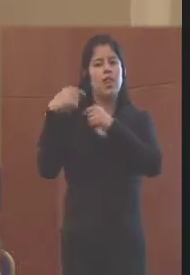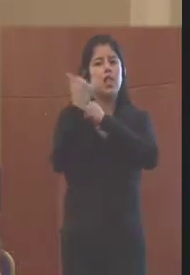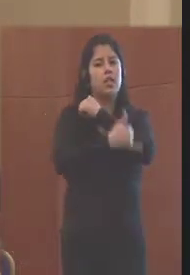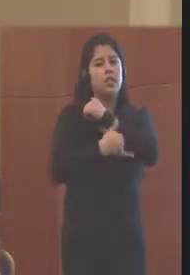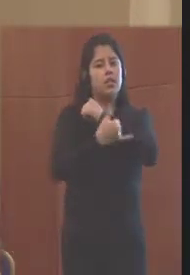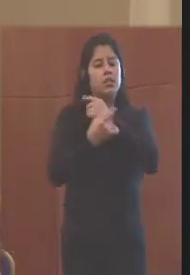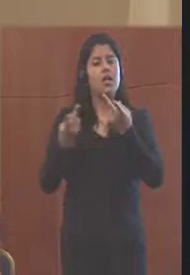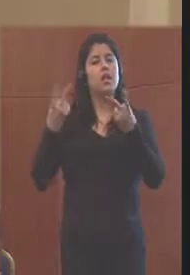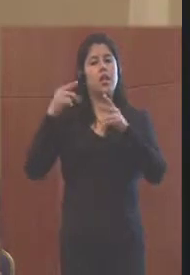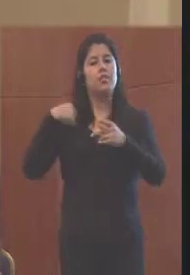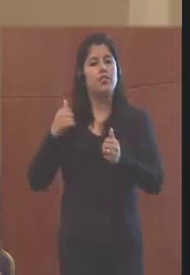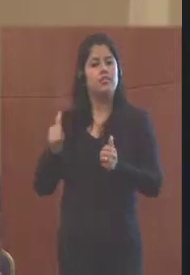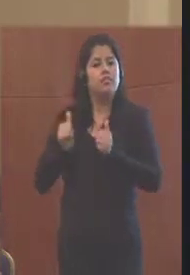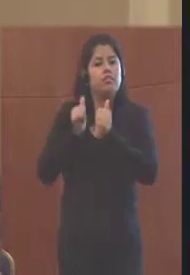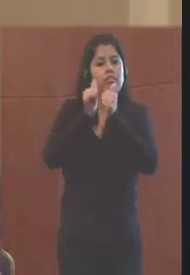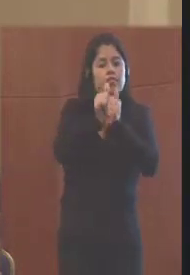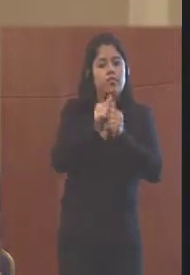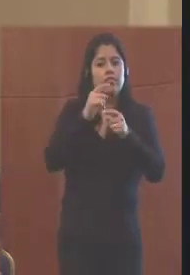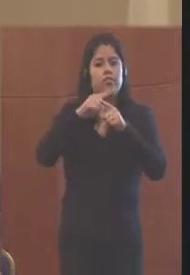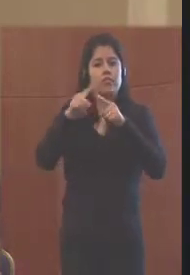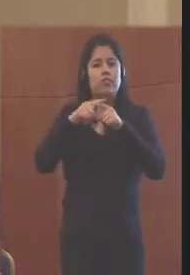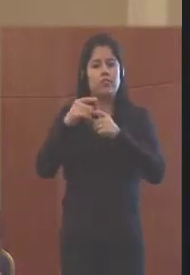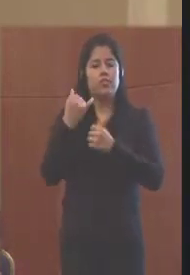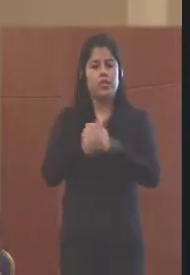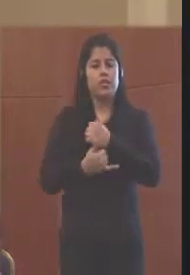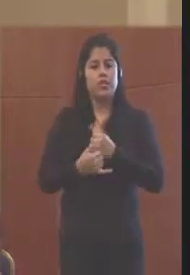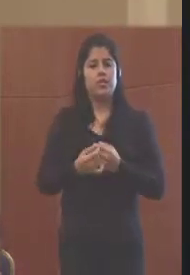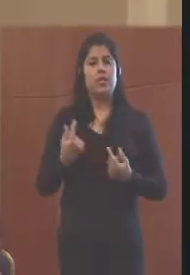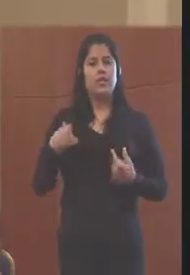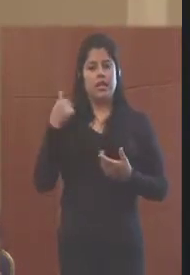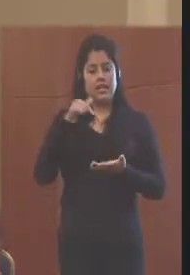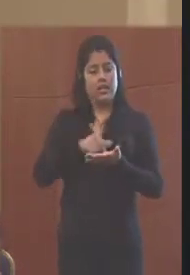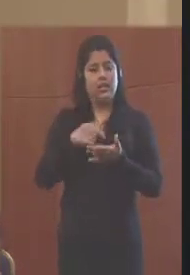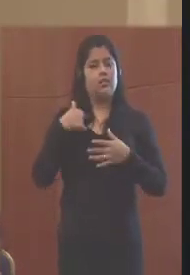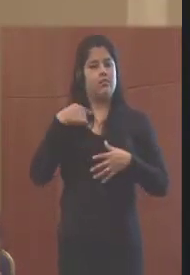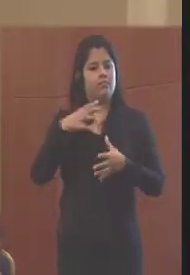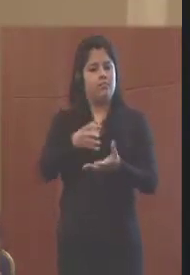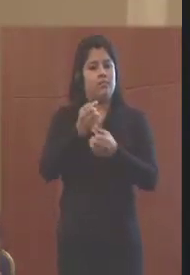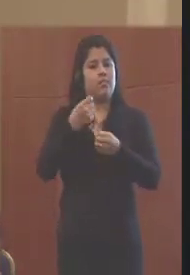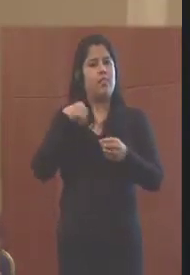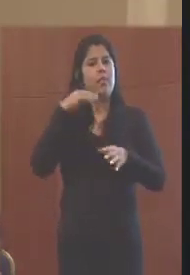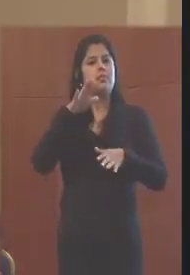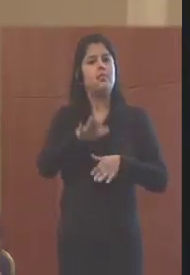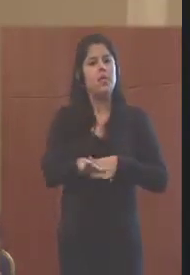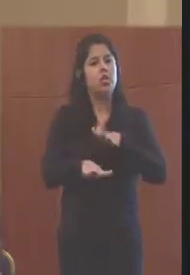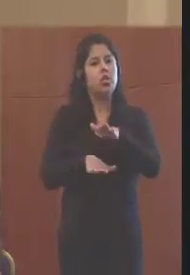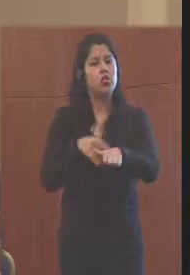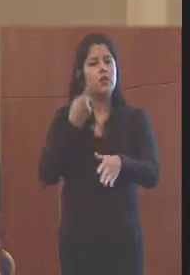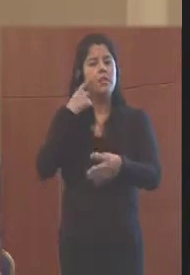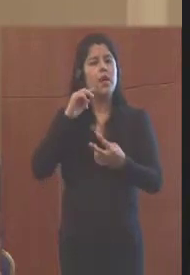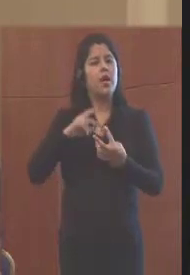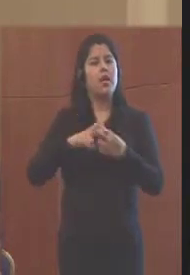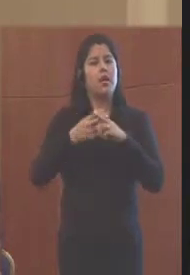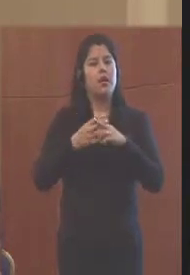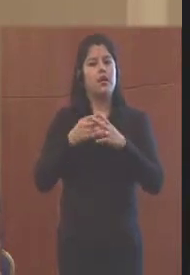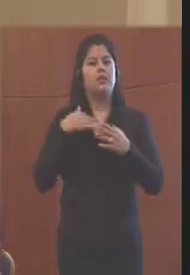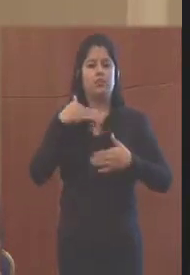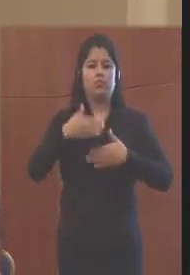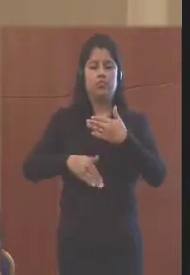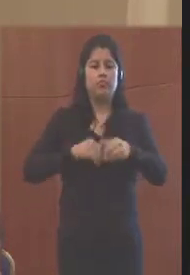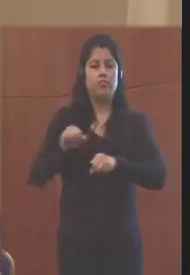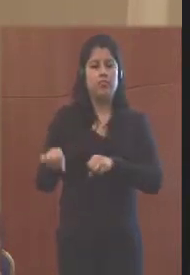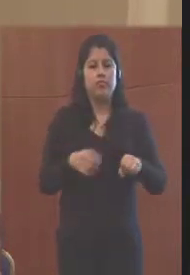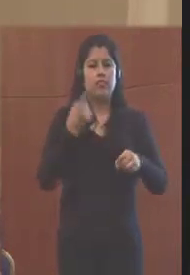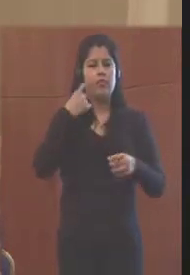and they also a regional the regional action plan aligns steps to integrate gender into disaster management work, both